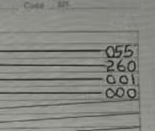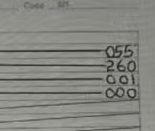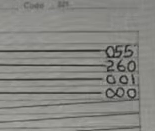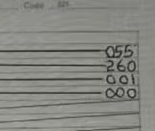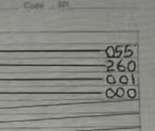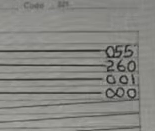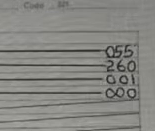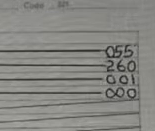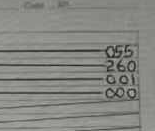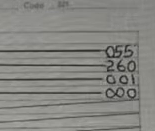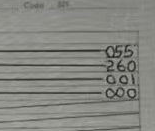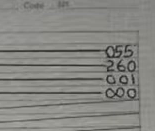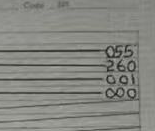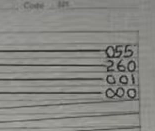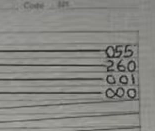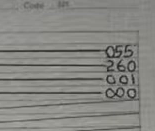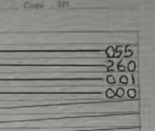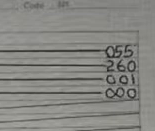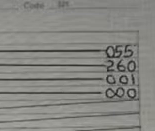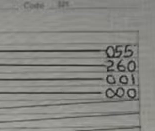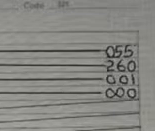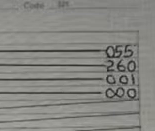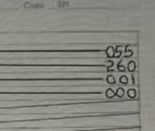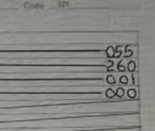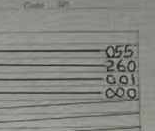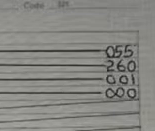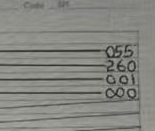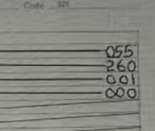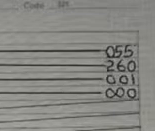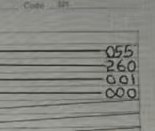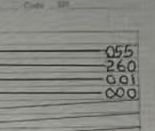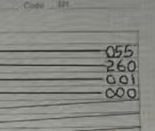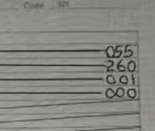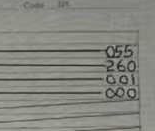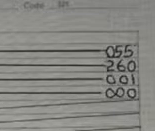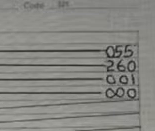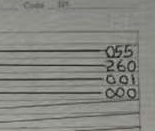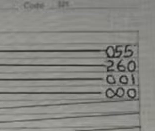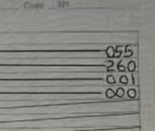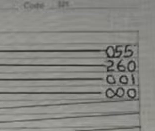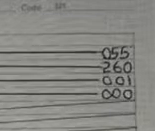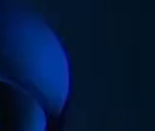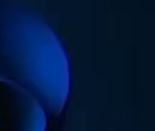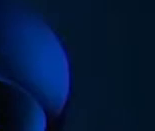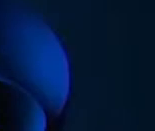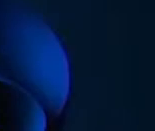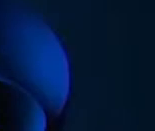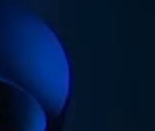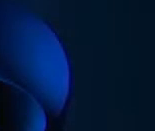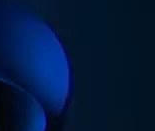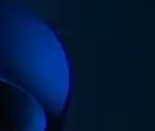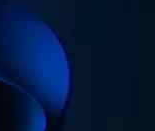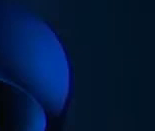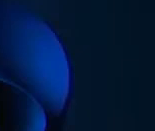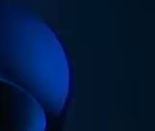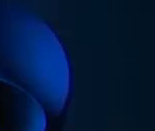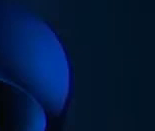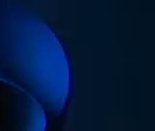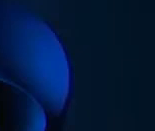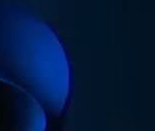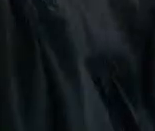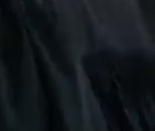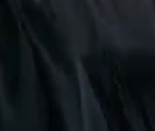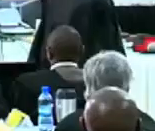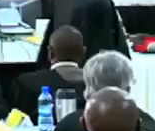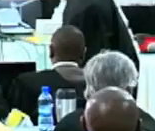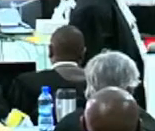that these are the fingerprints of one of the suspects of the theft of this election. That is all.